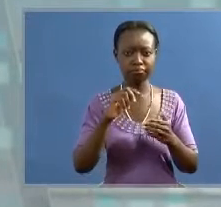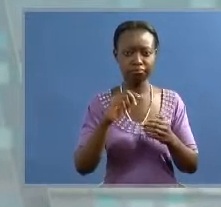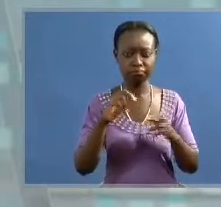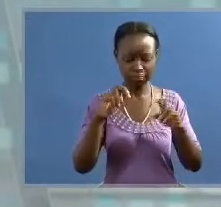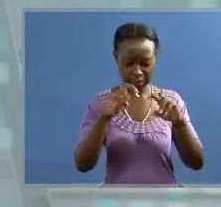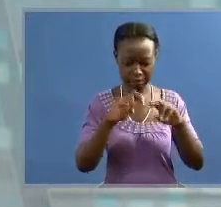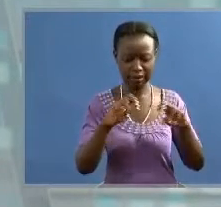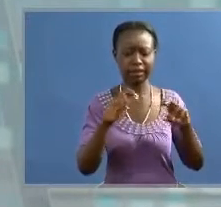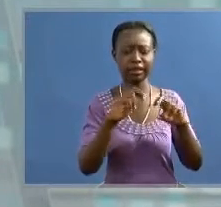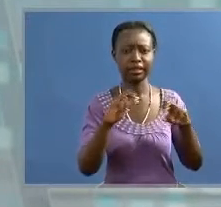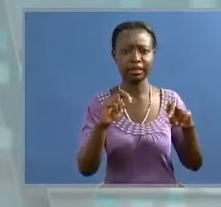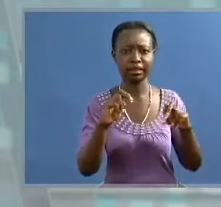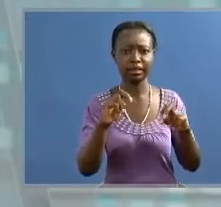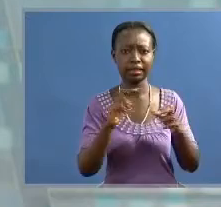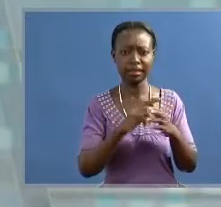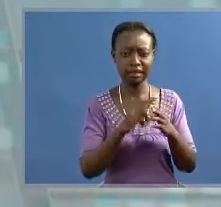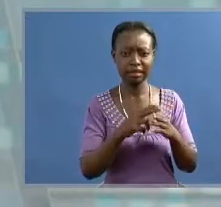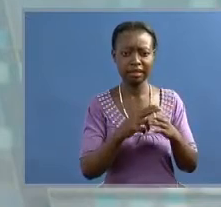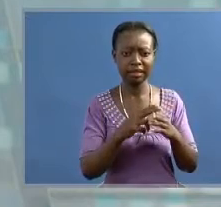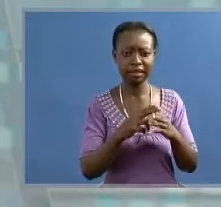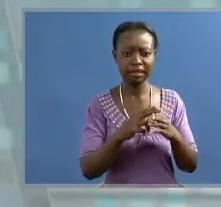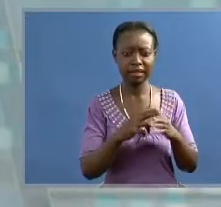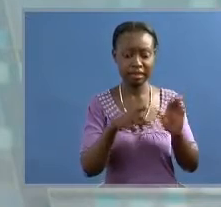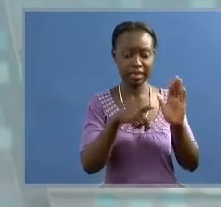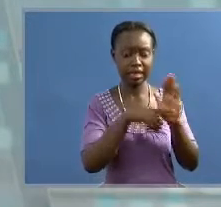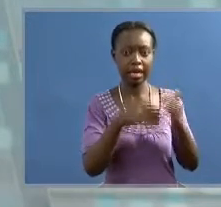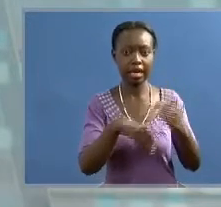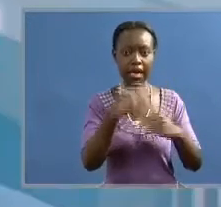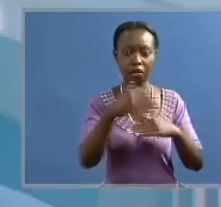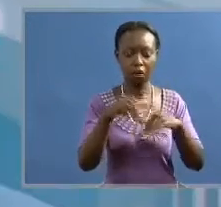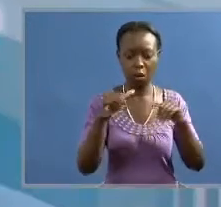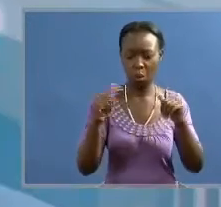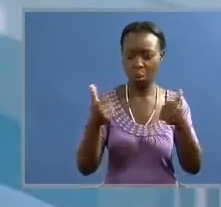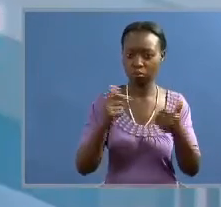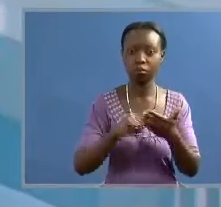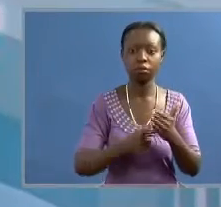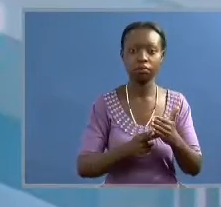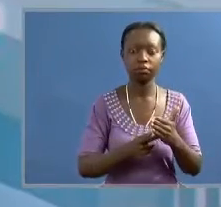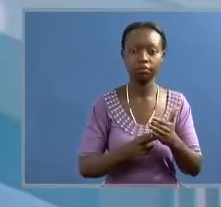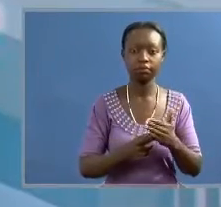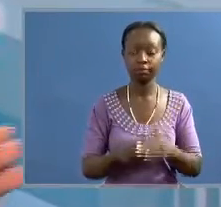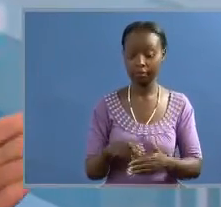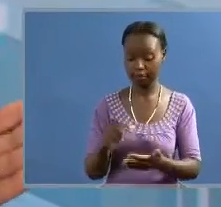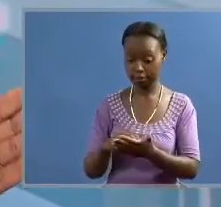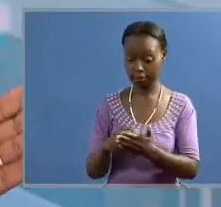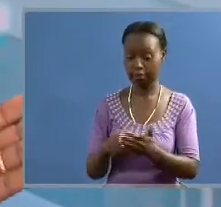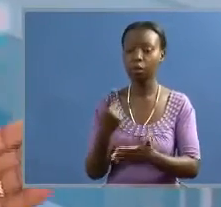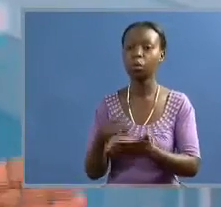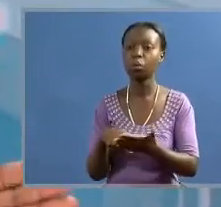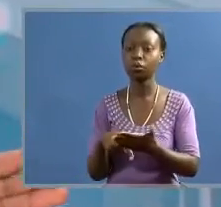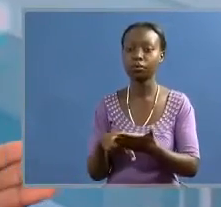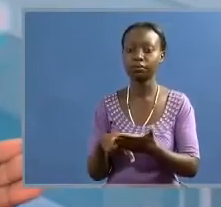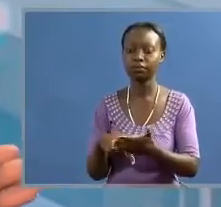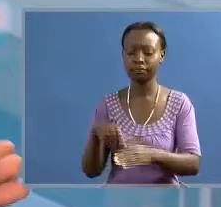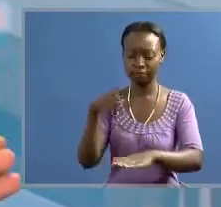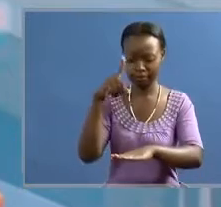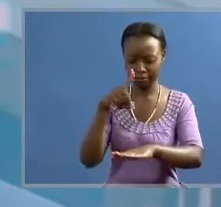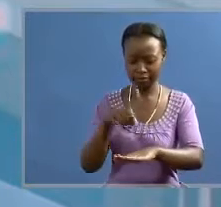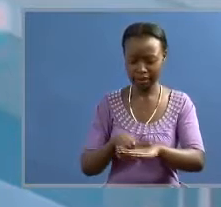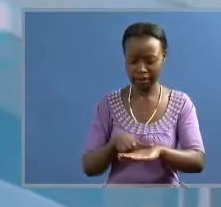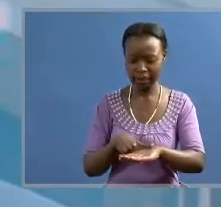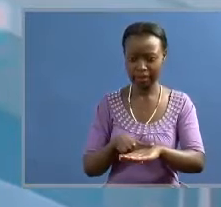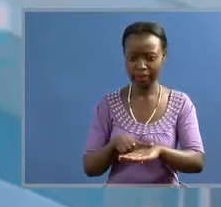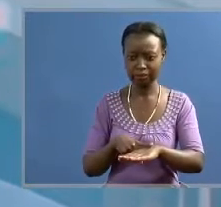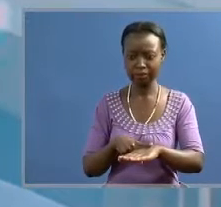and getting tested negative after proper treatment is about what time? Yes. So what we are saying is that at the time of